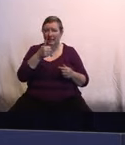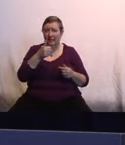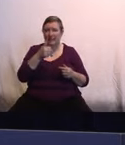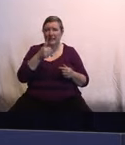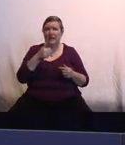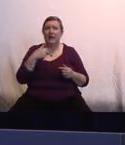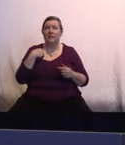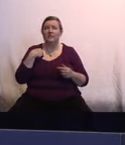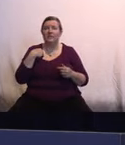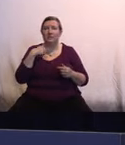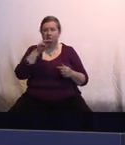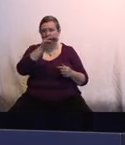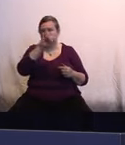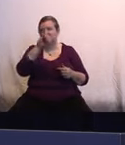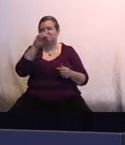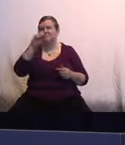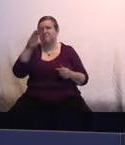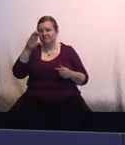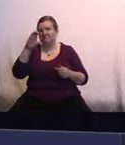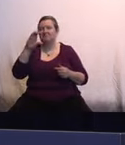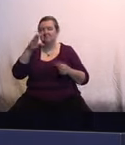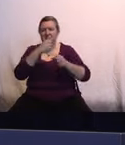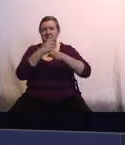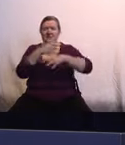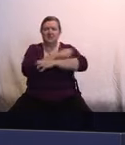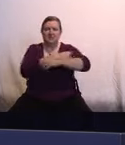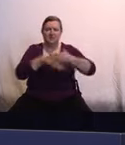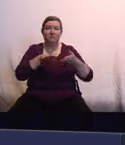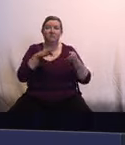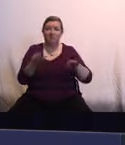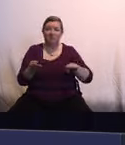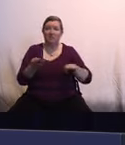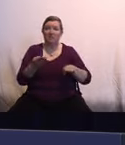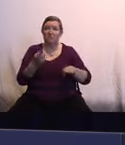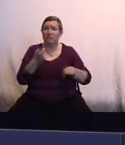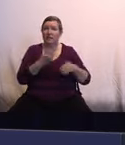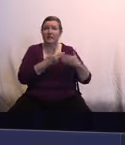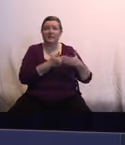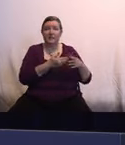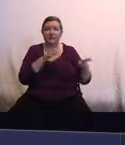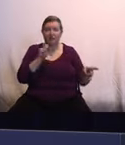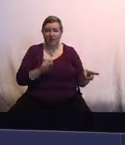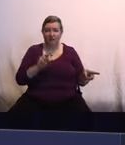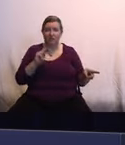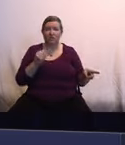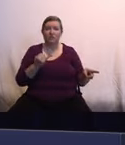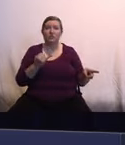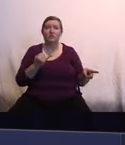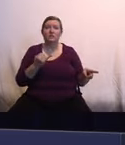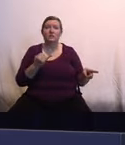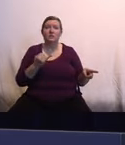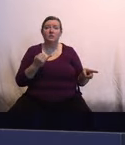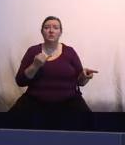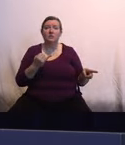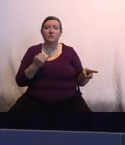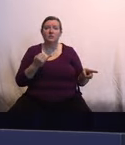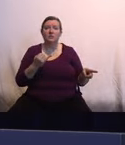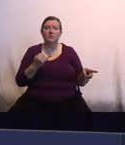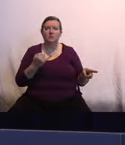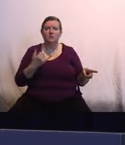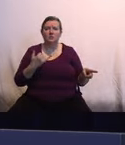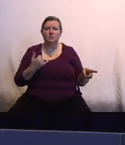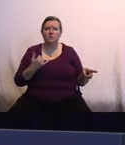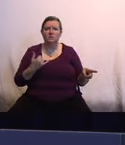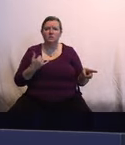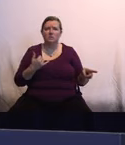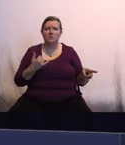multi-system inflammatory syndrome and an infant in South Jersey. Today I'm reporting on 2 additional